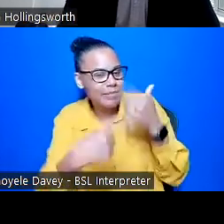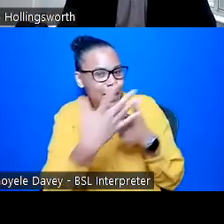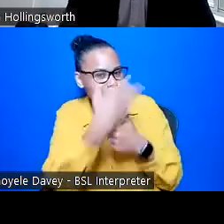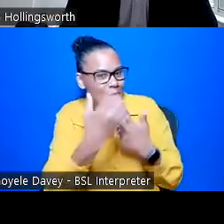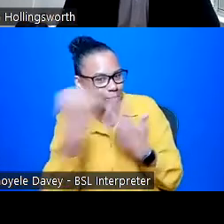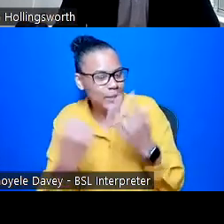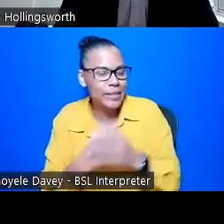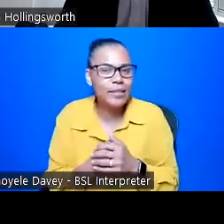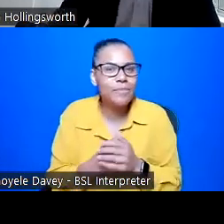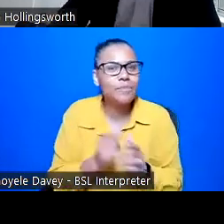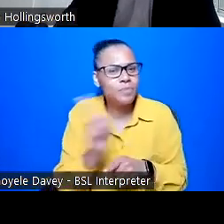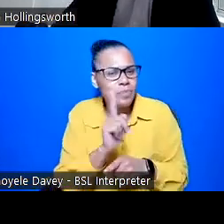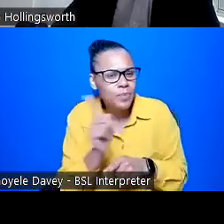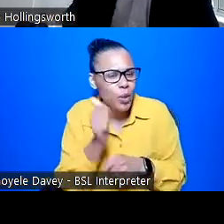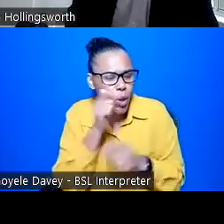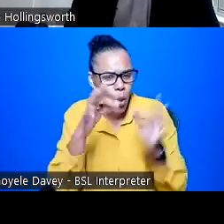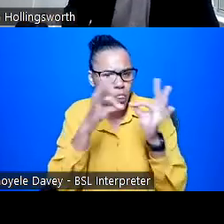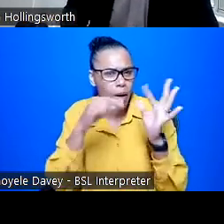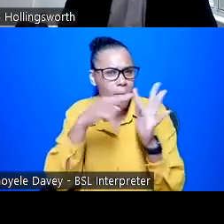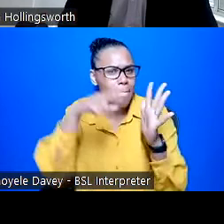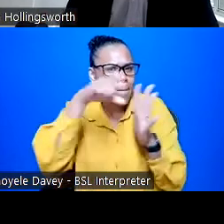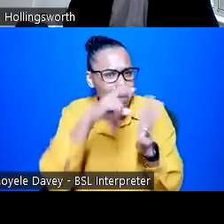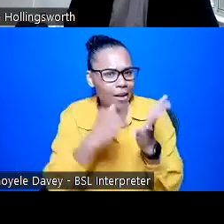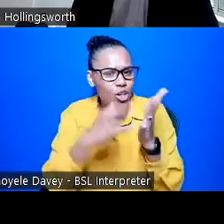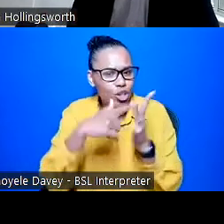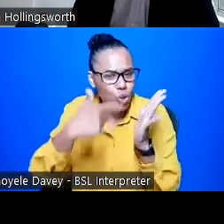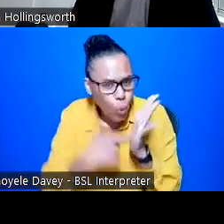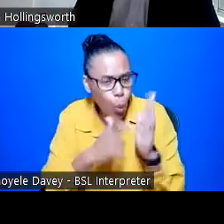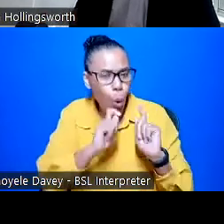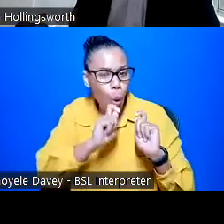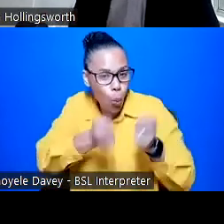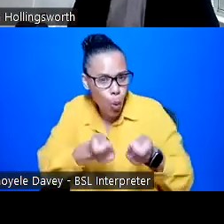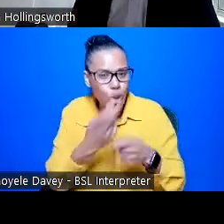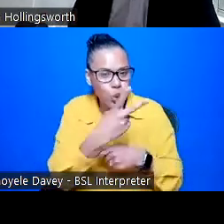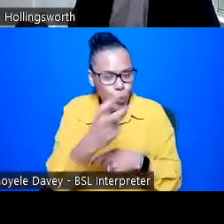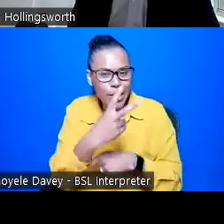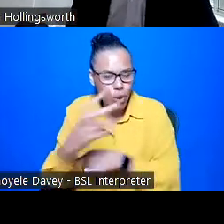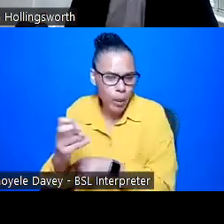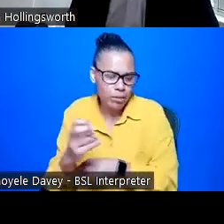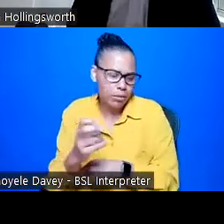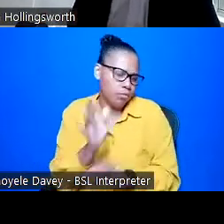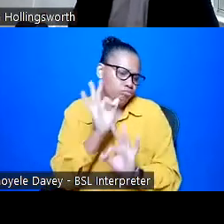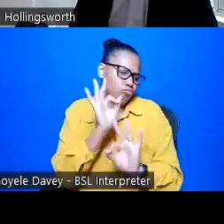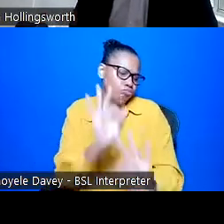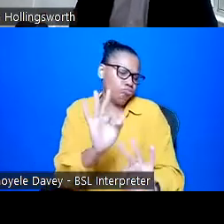that the BSL Awards in 2020 was my final event, as it probably was for almost all of you,